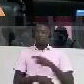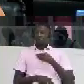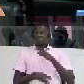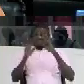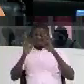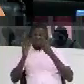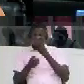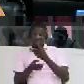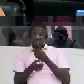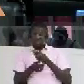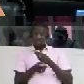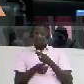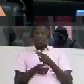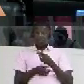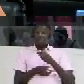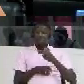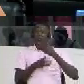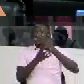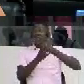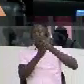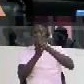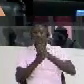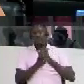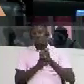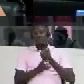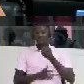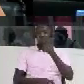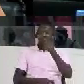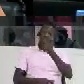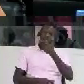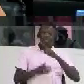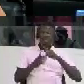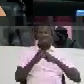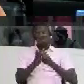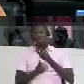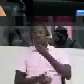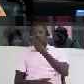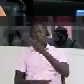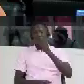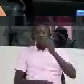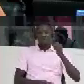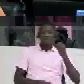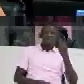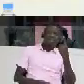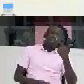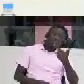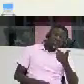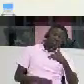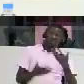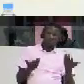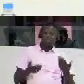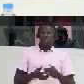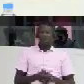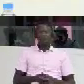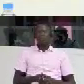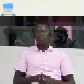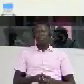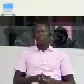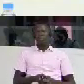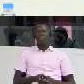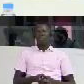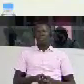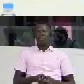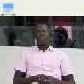or 2007? Danga bëgg a wax 1997 wala 2007. mistake na 2007. I made a mistake.